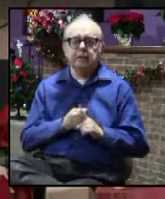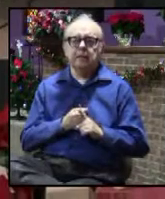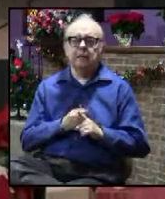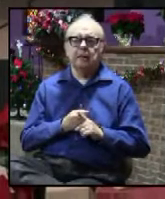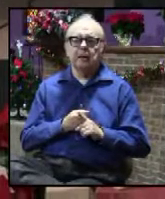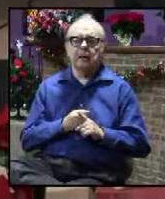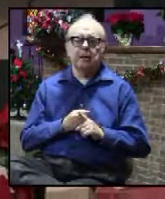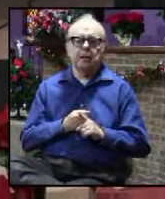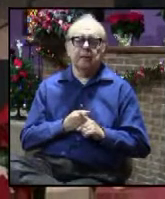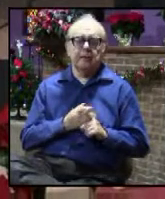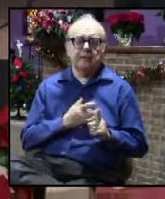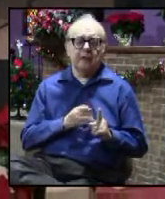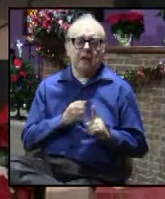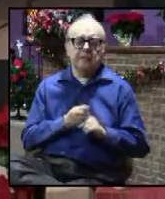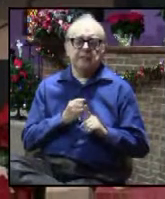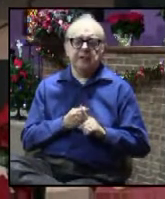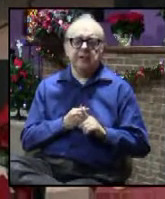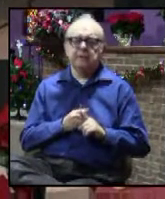Just beating.